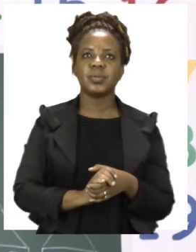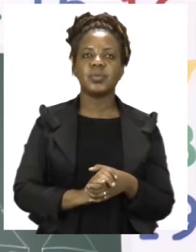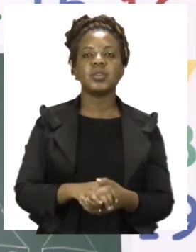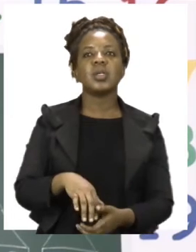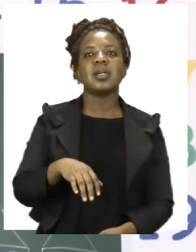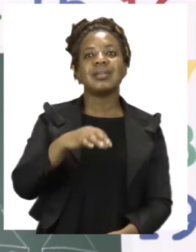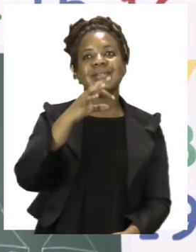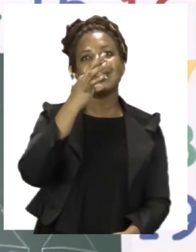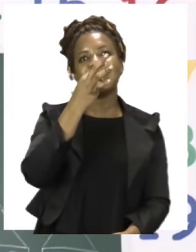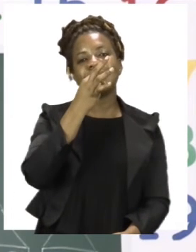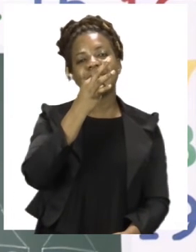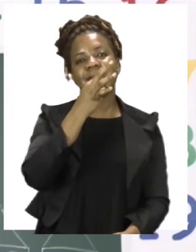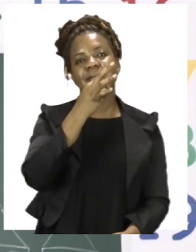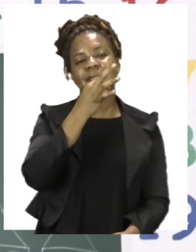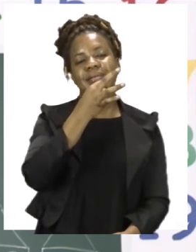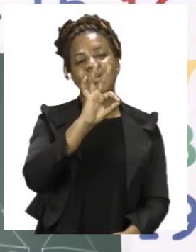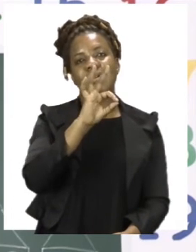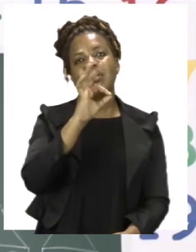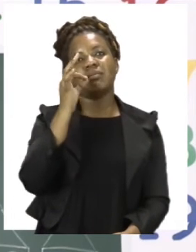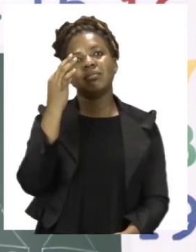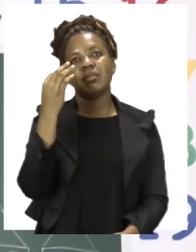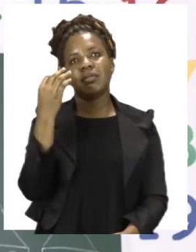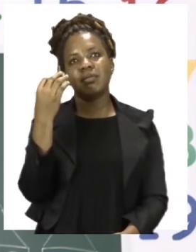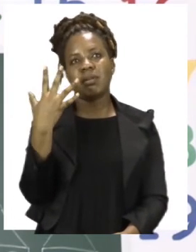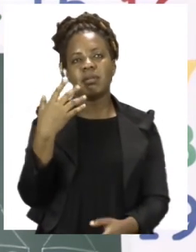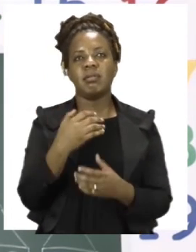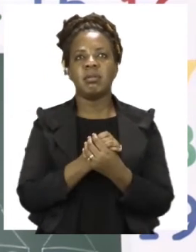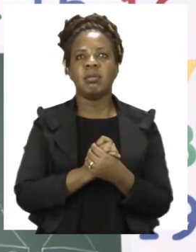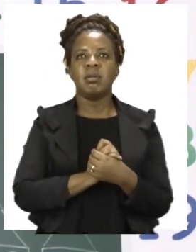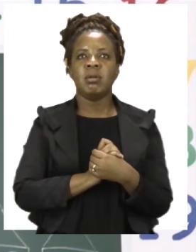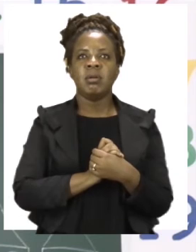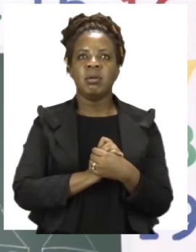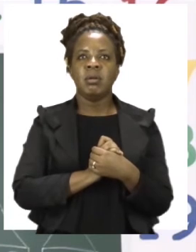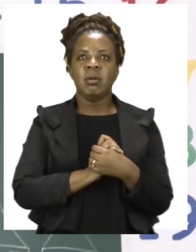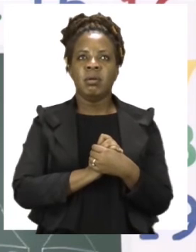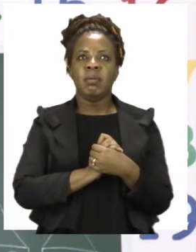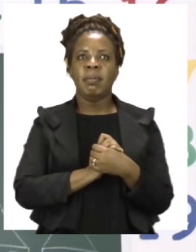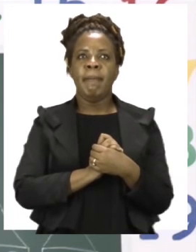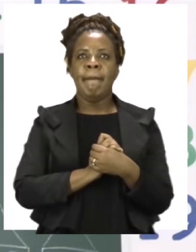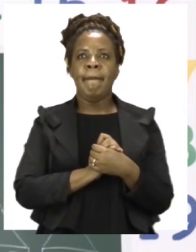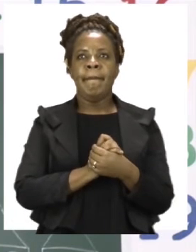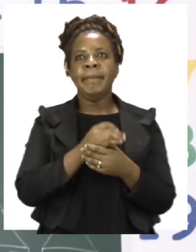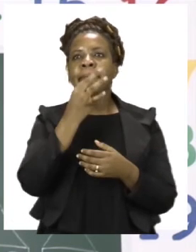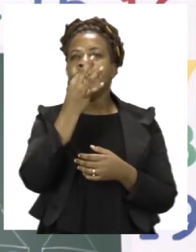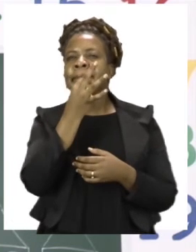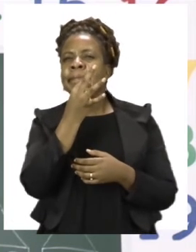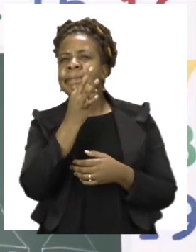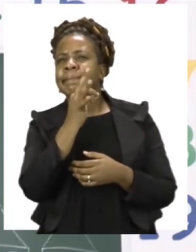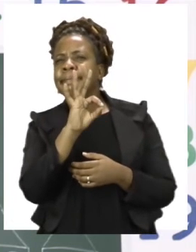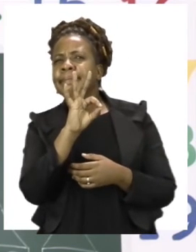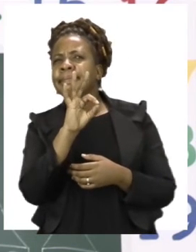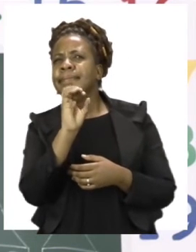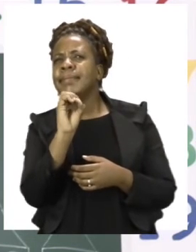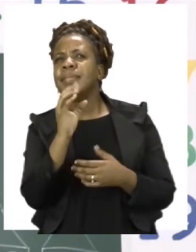95. So what we need to do first is look for 90. We